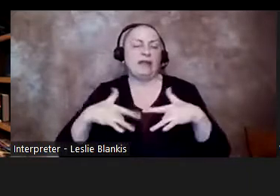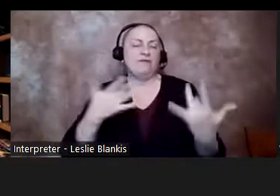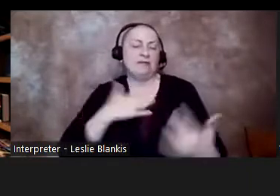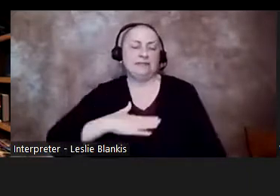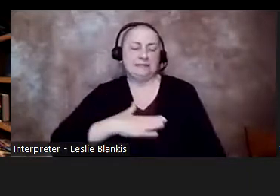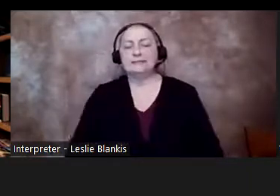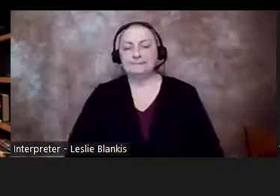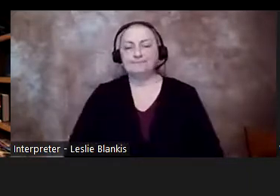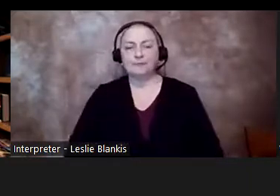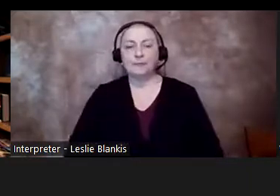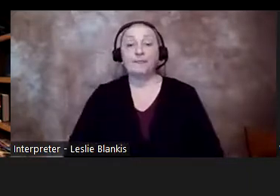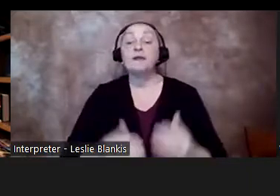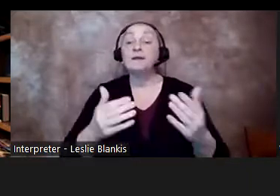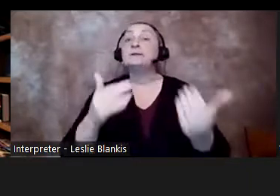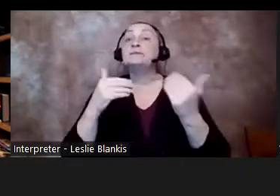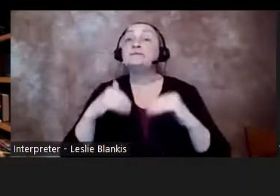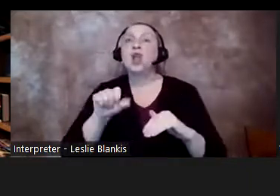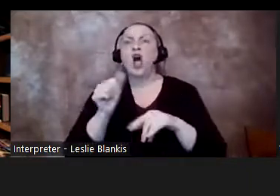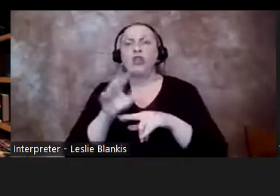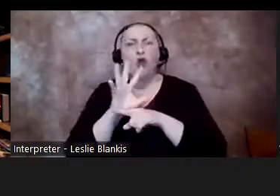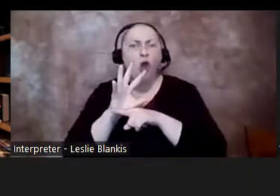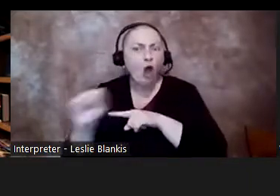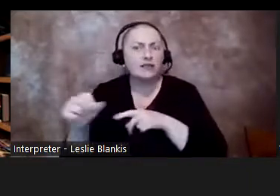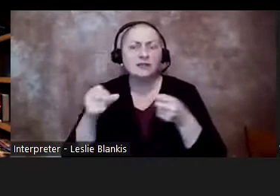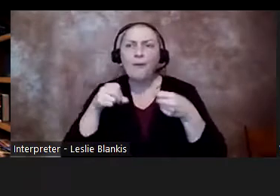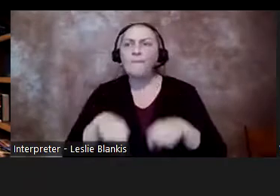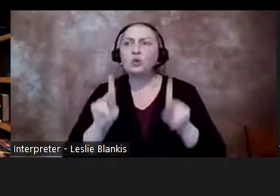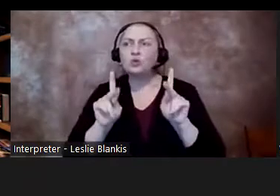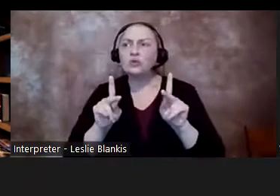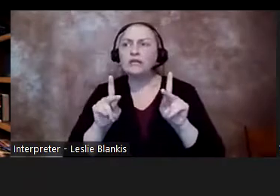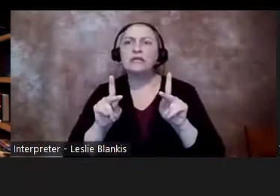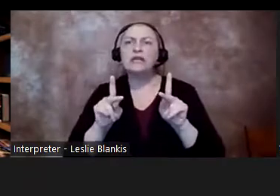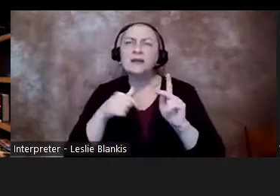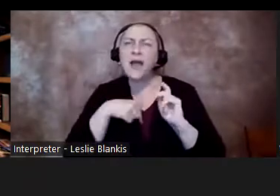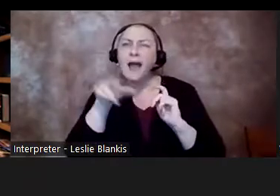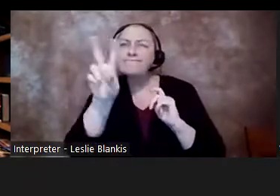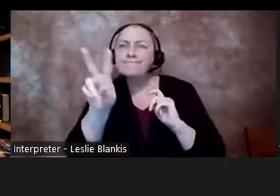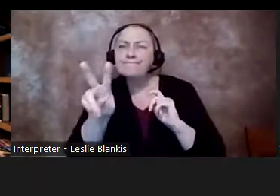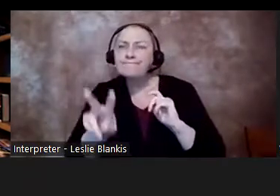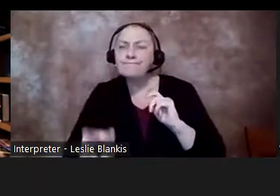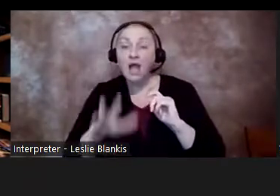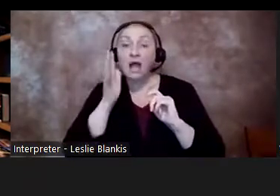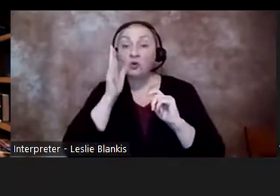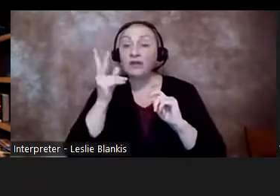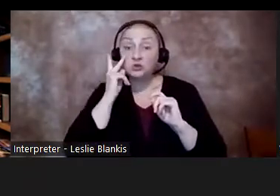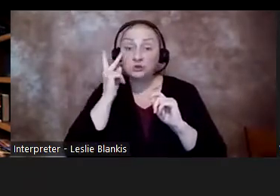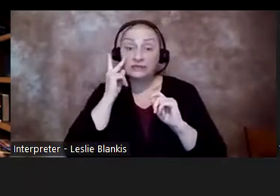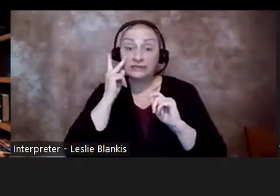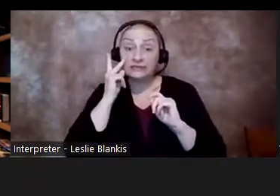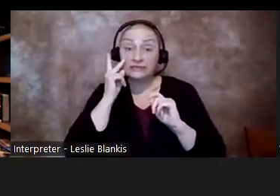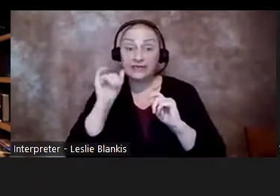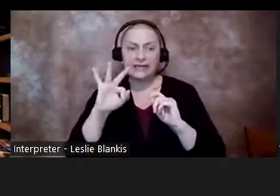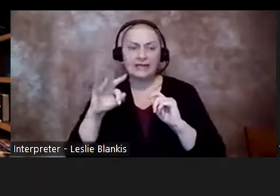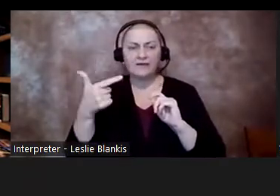event. Another awesome opportunity, and I'm going to see if